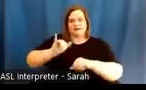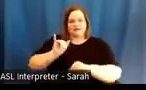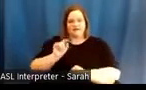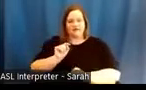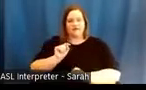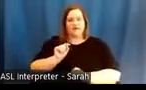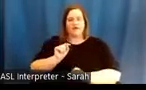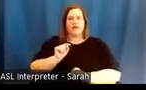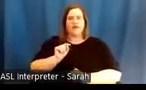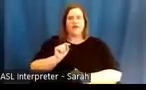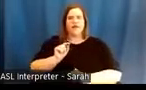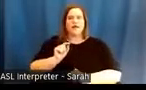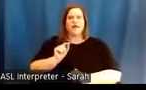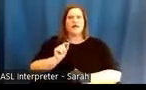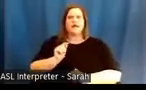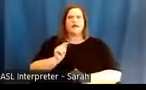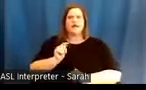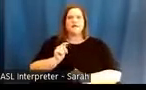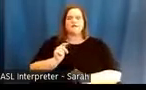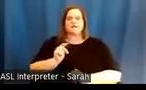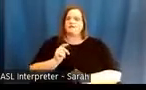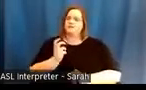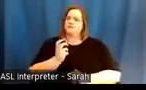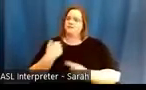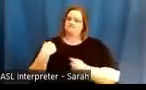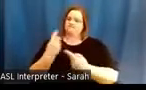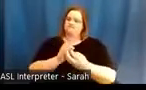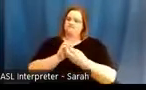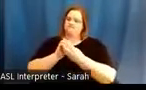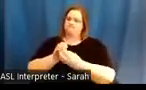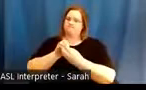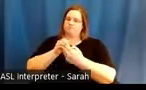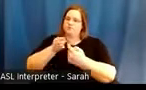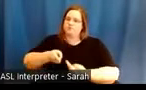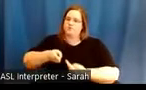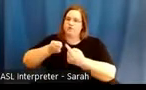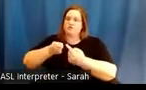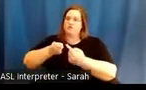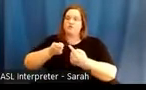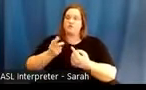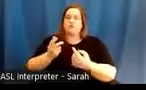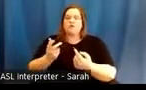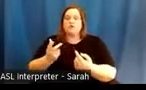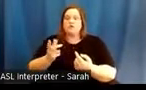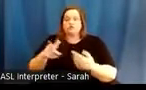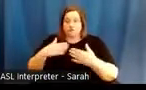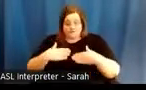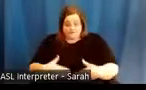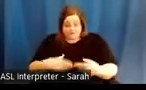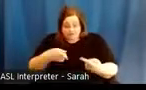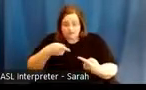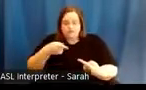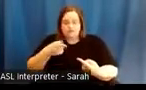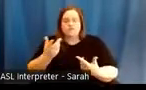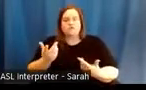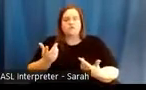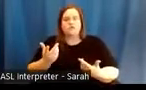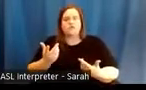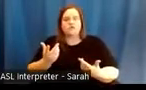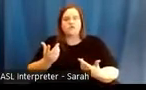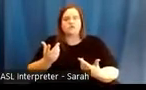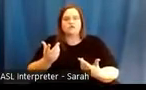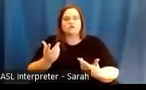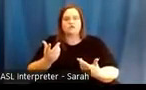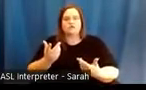And that's been a really big struggle. And it's not even a struggle for them just physically. They put barricades out, things